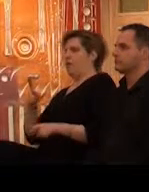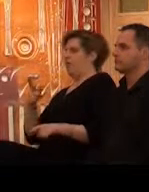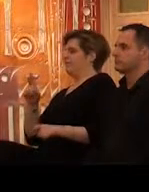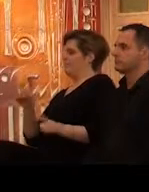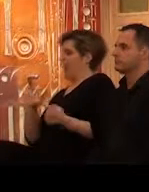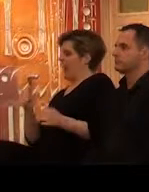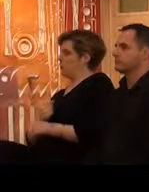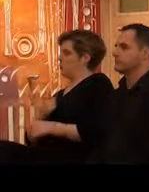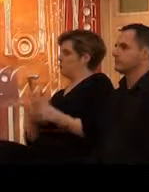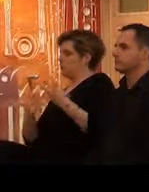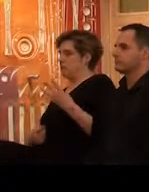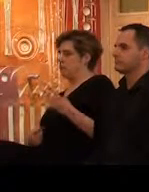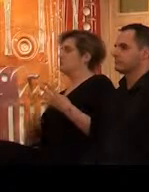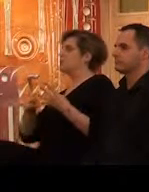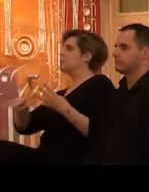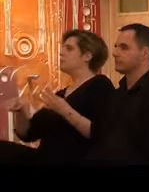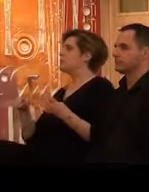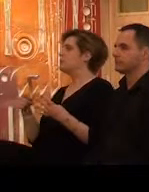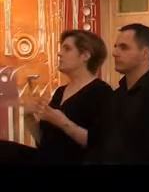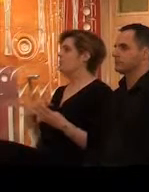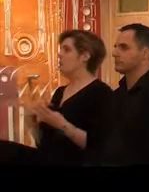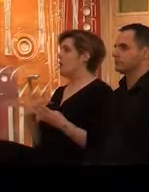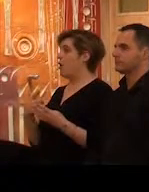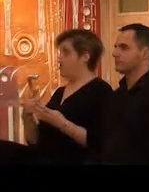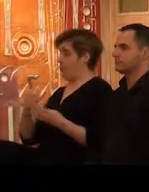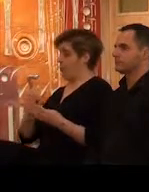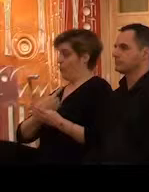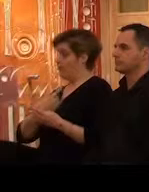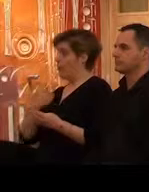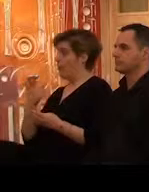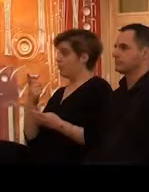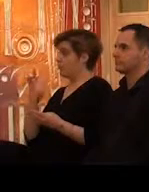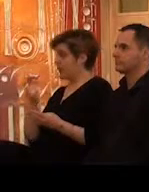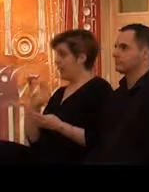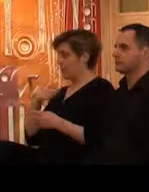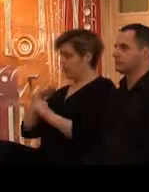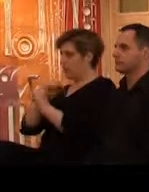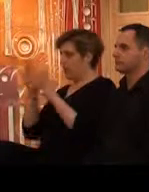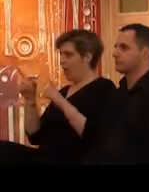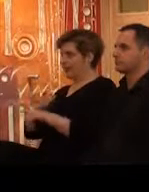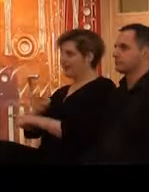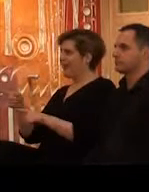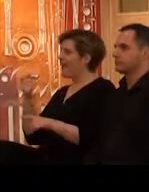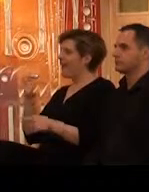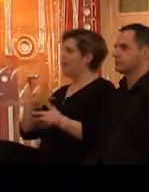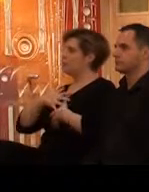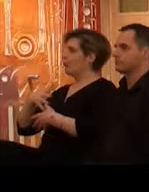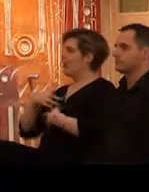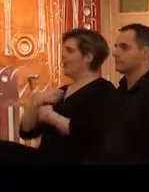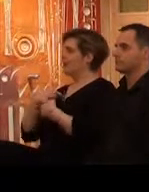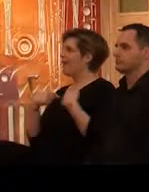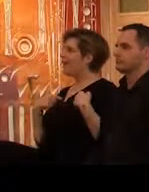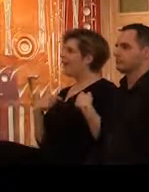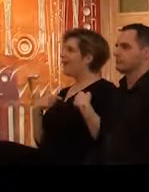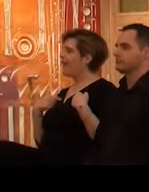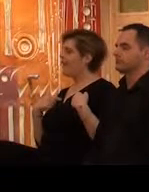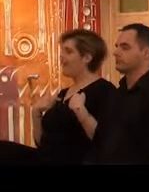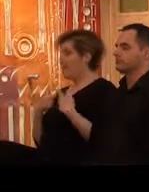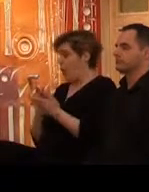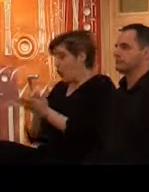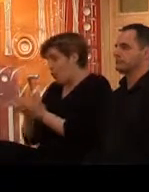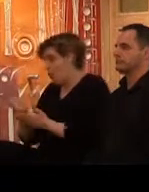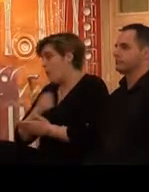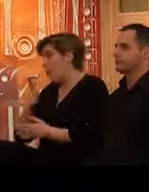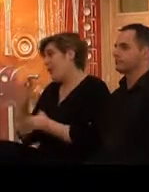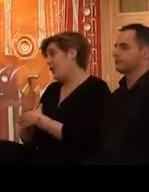can surprise us, then we set so many limits on what might be possible. And throughout my career, by being open to the fact